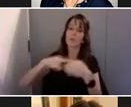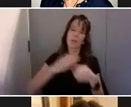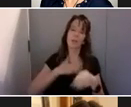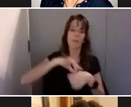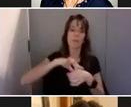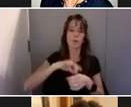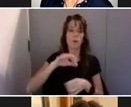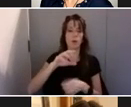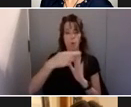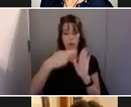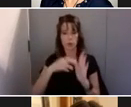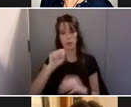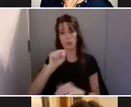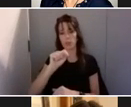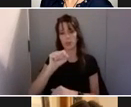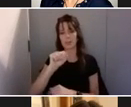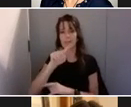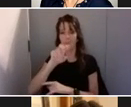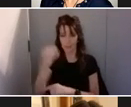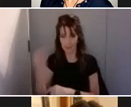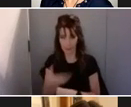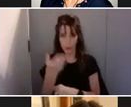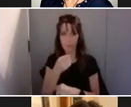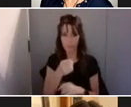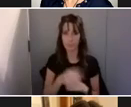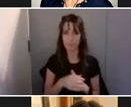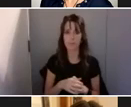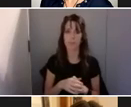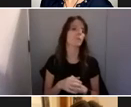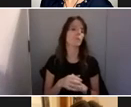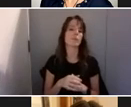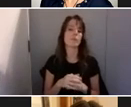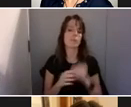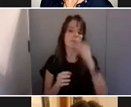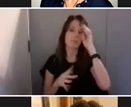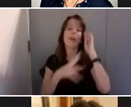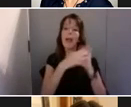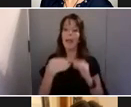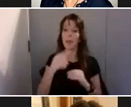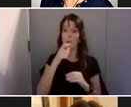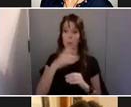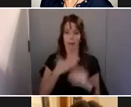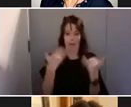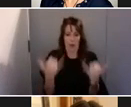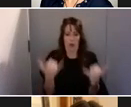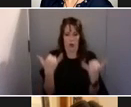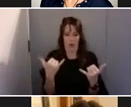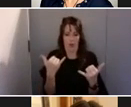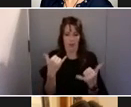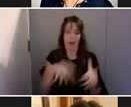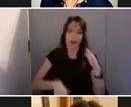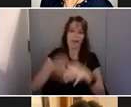registration status here at Arizona Clean Elections, as well as who my current elected officials